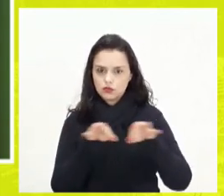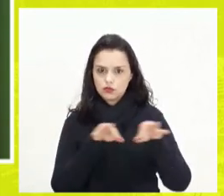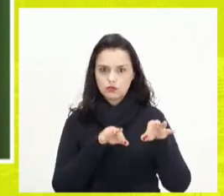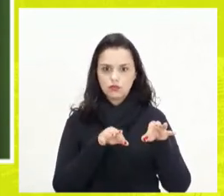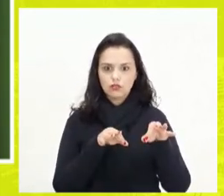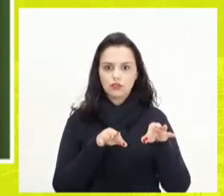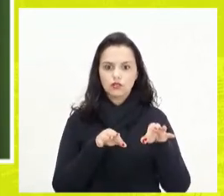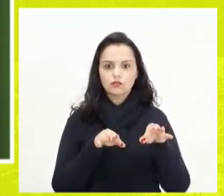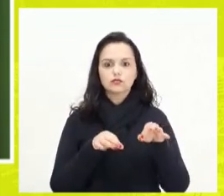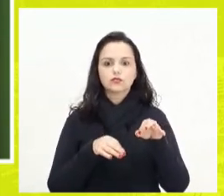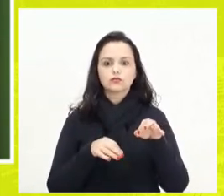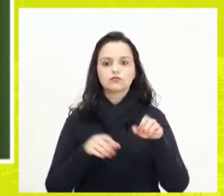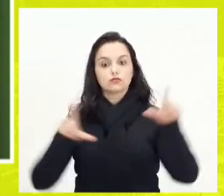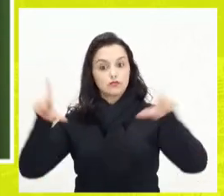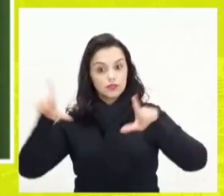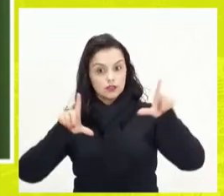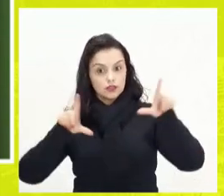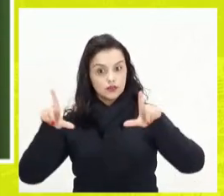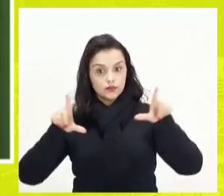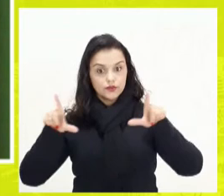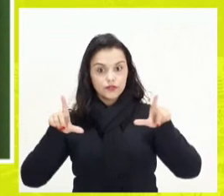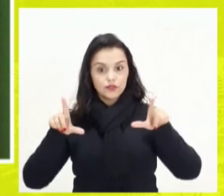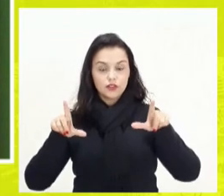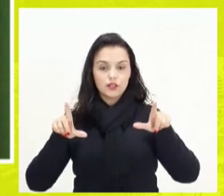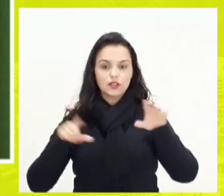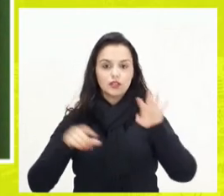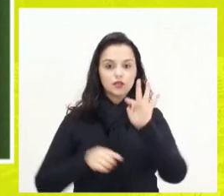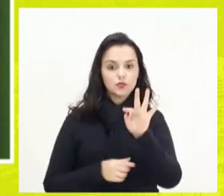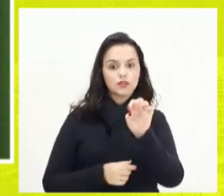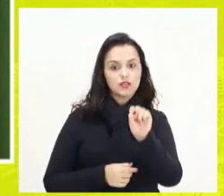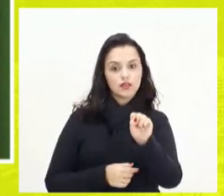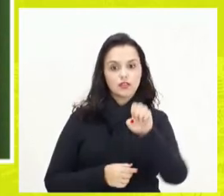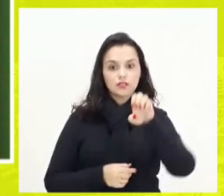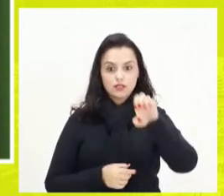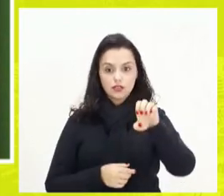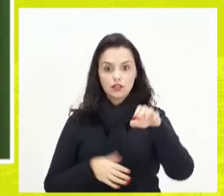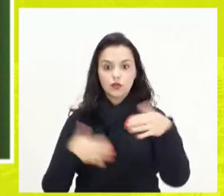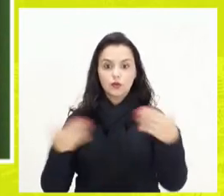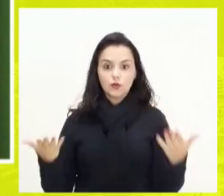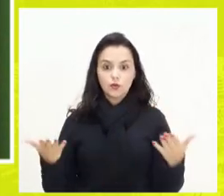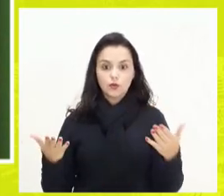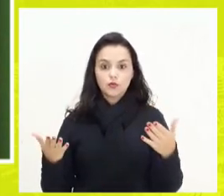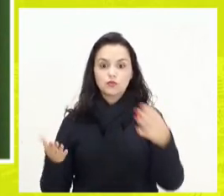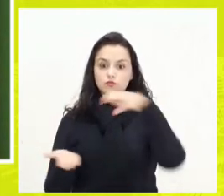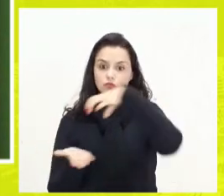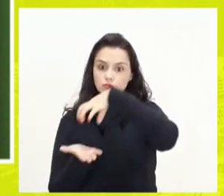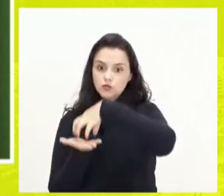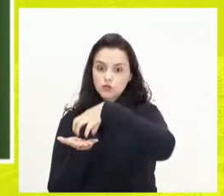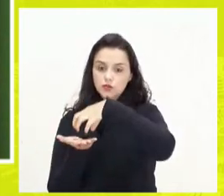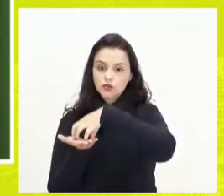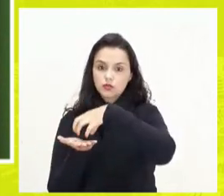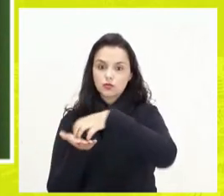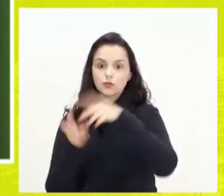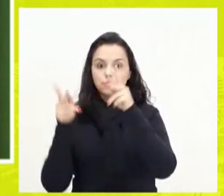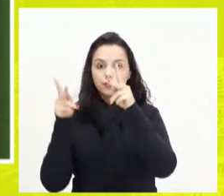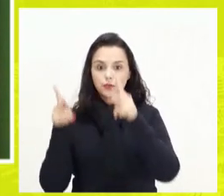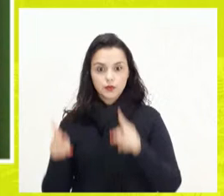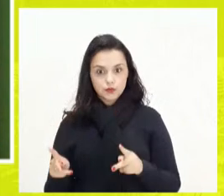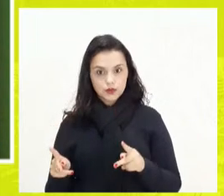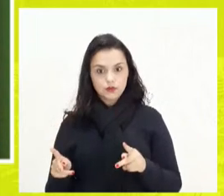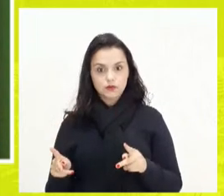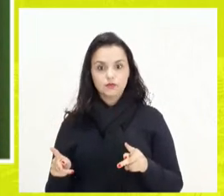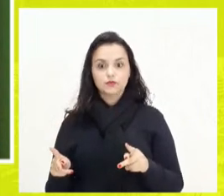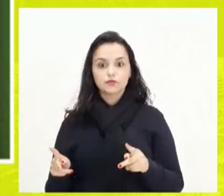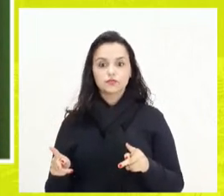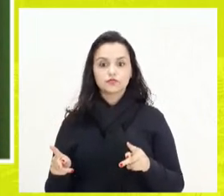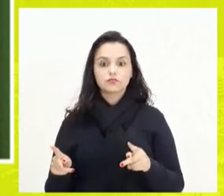for all the all the uh information processes everything that we have either in the public